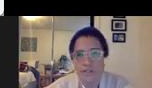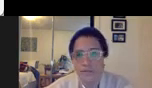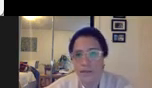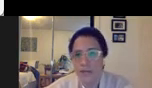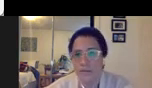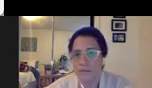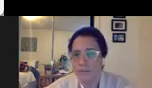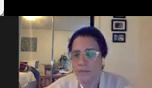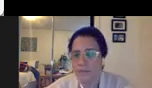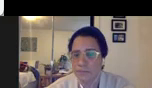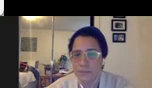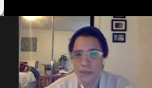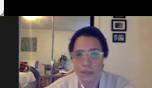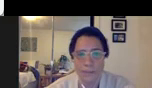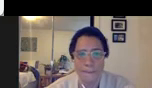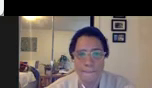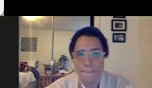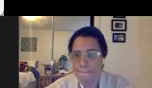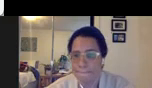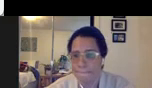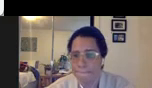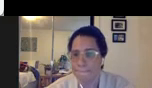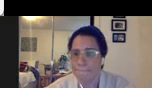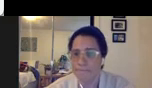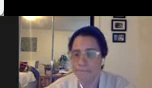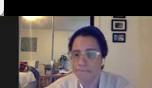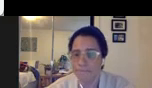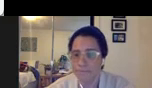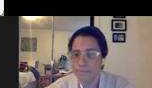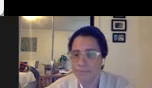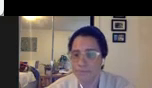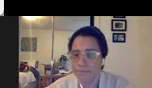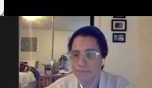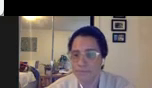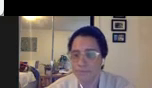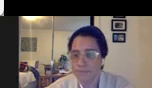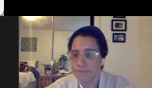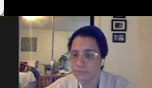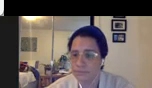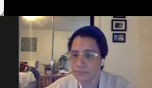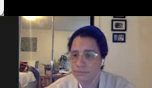like me to answer right now. Yeah, so I can monitor the chat.